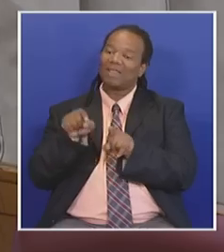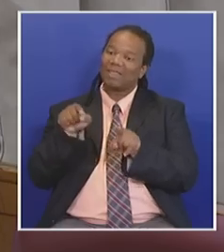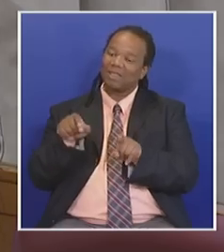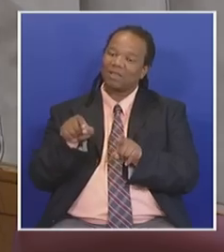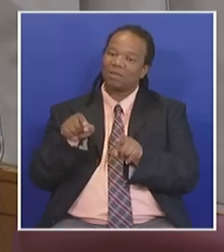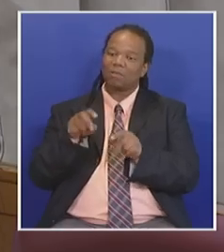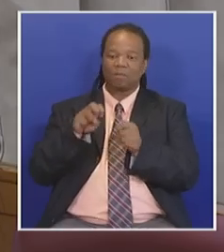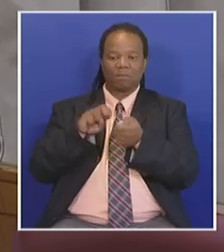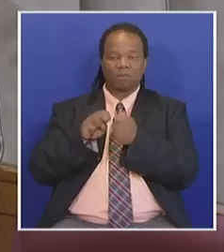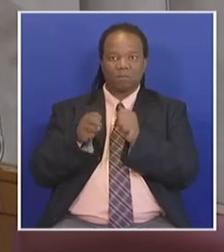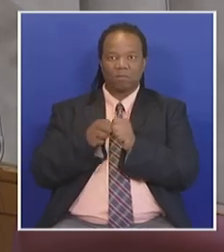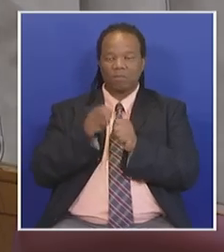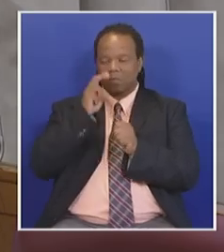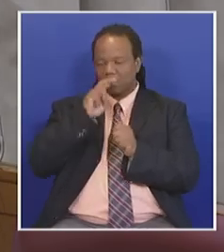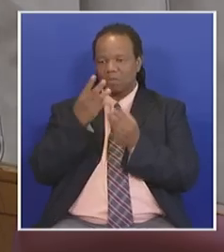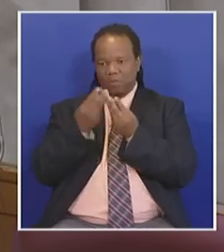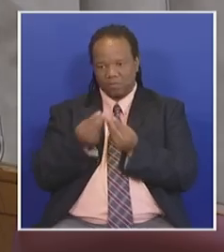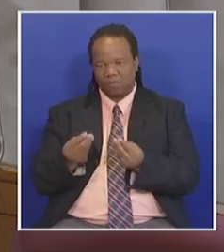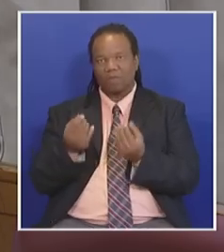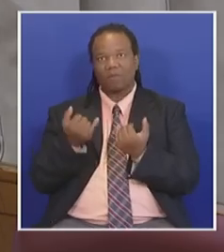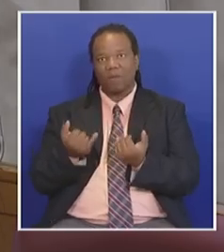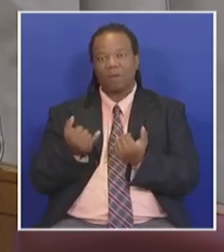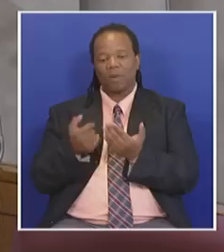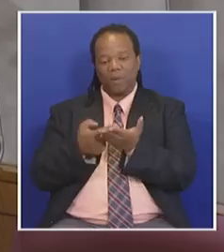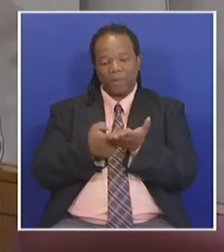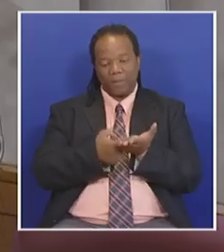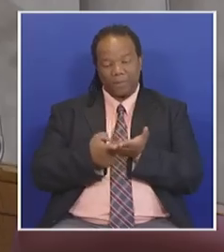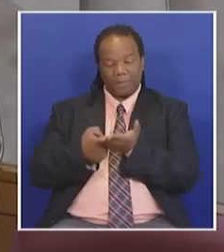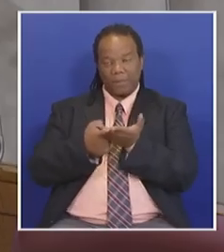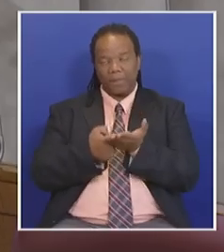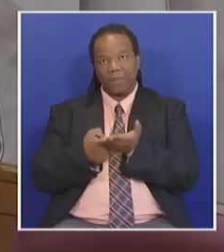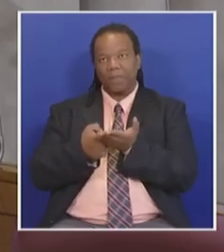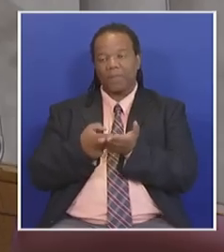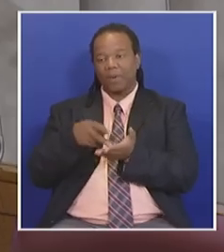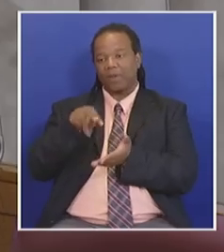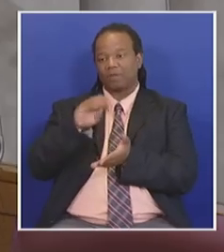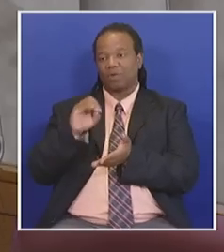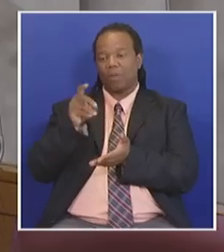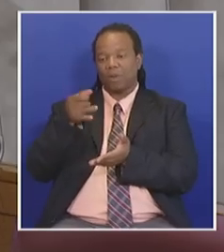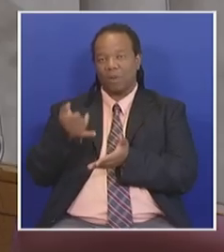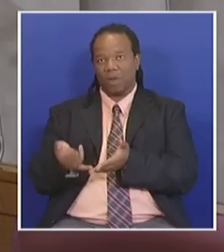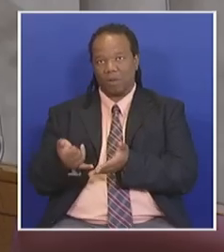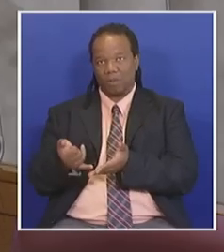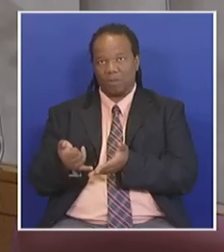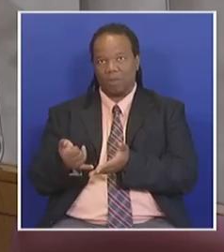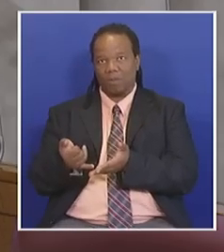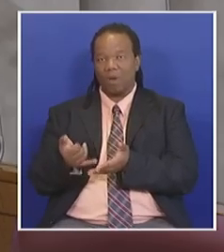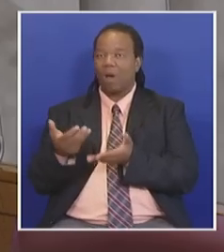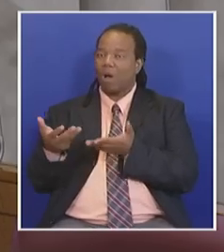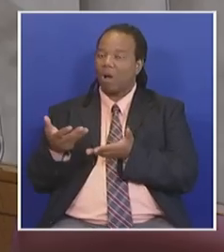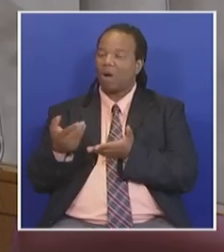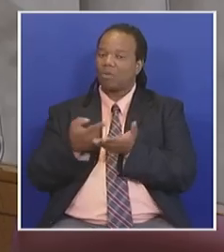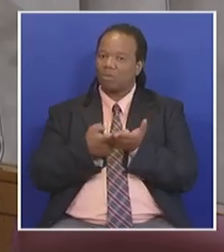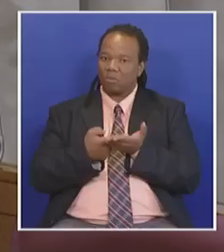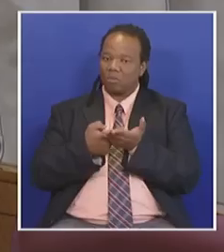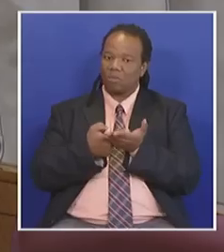public importance to be discussed by the Council in order to urgently debate the election readiness of the IEC